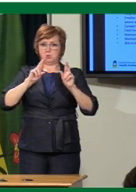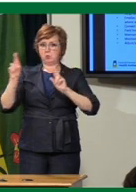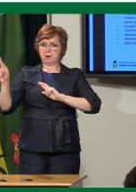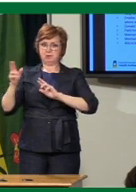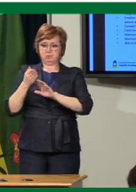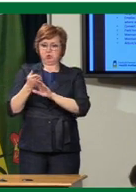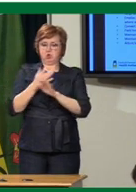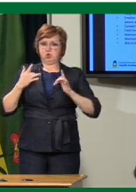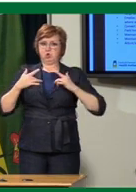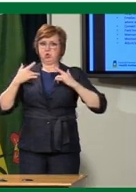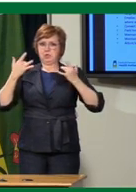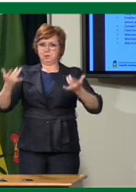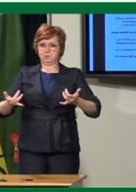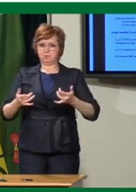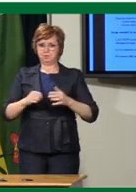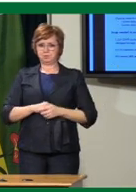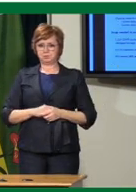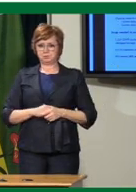of services.